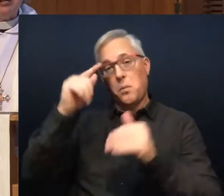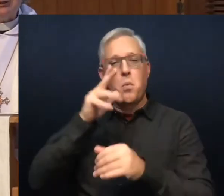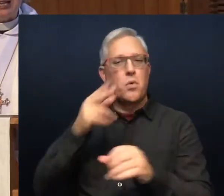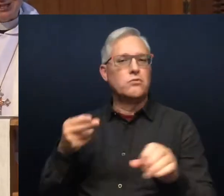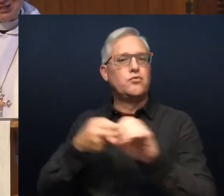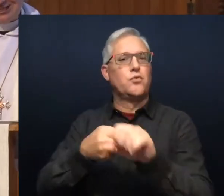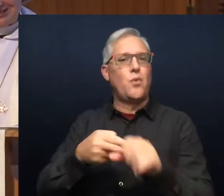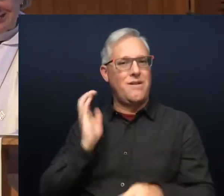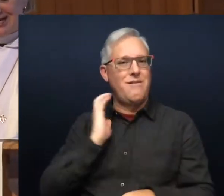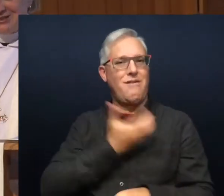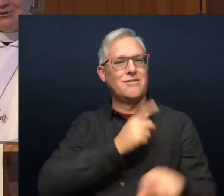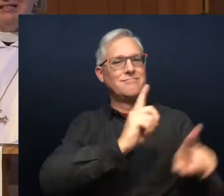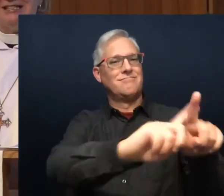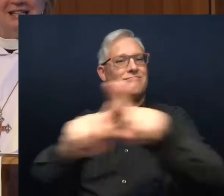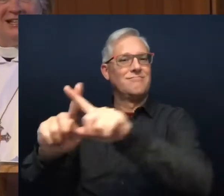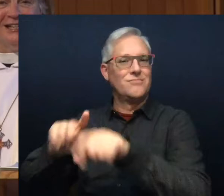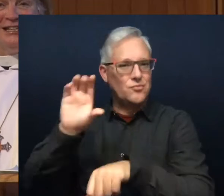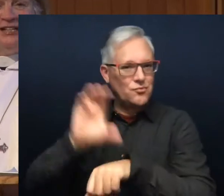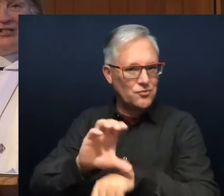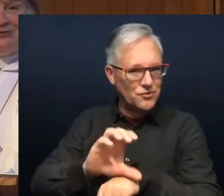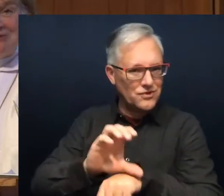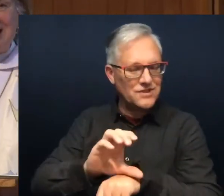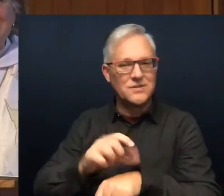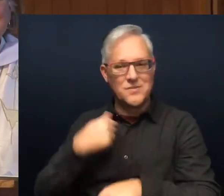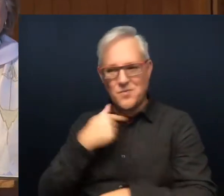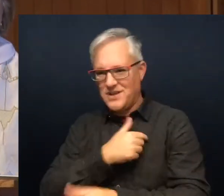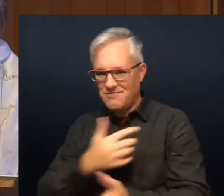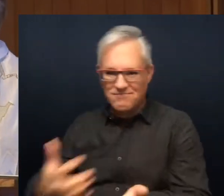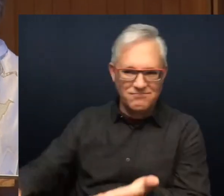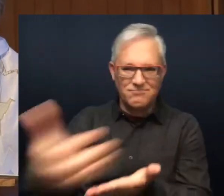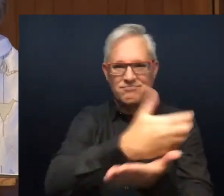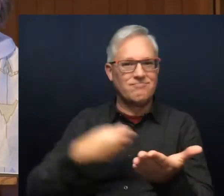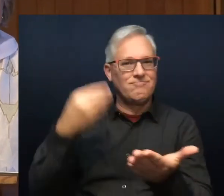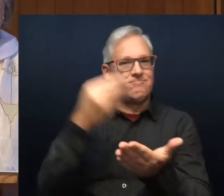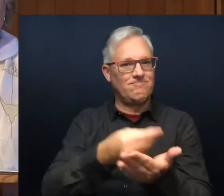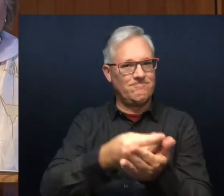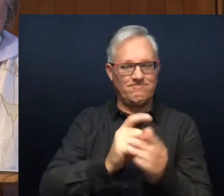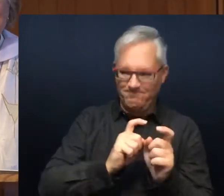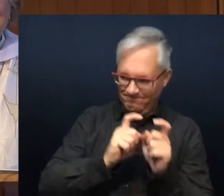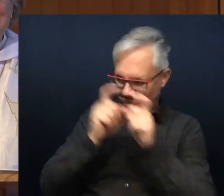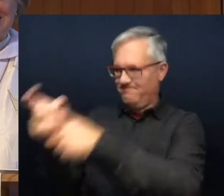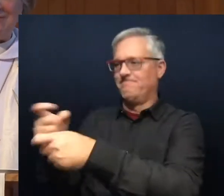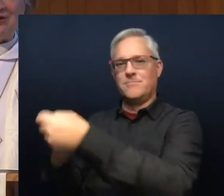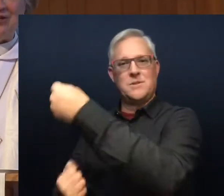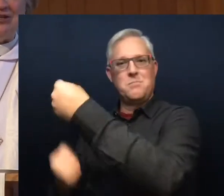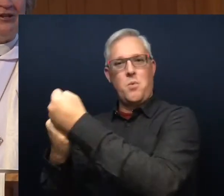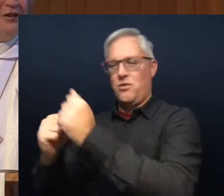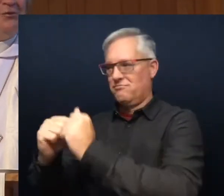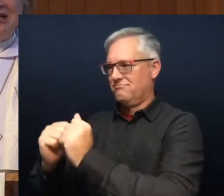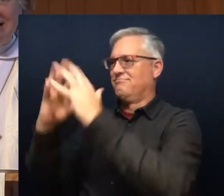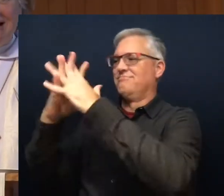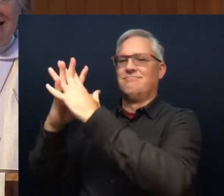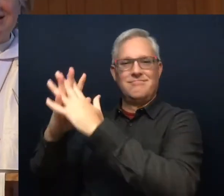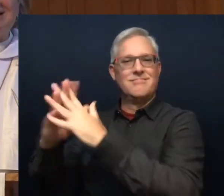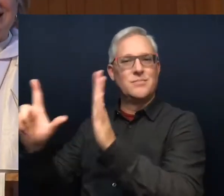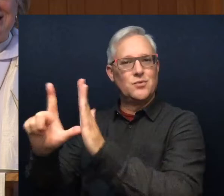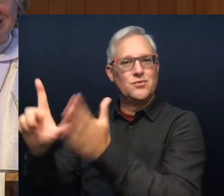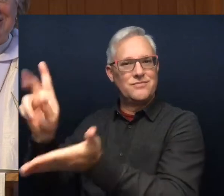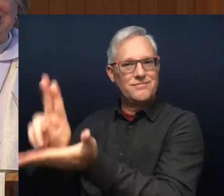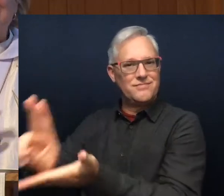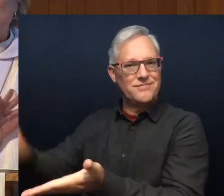synod's congregations as we seek to raise a gift to support this endeavor. We